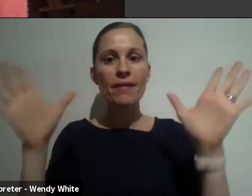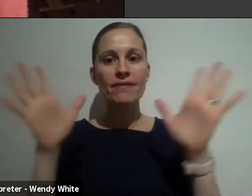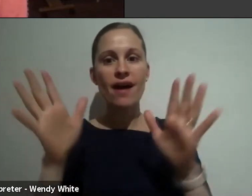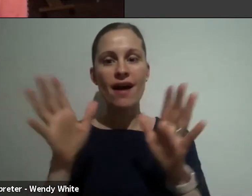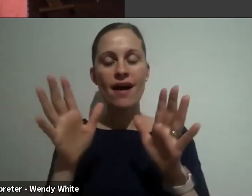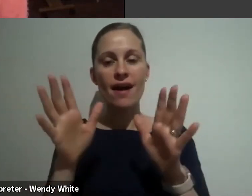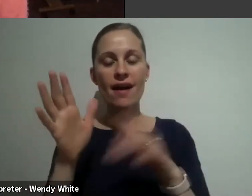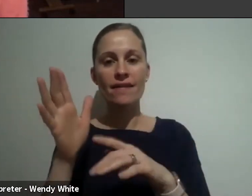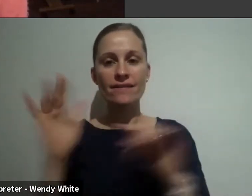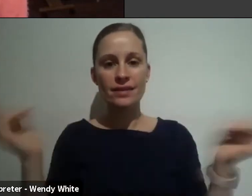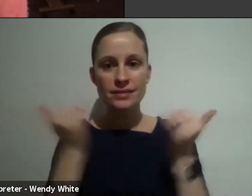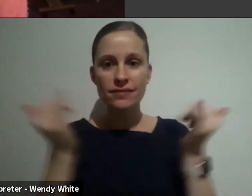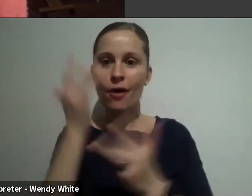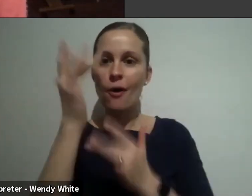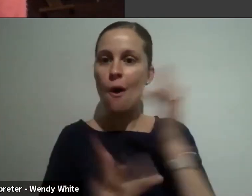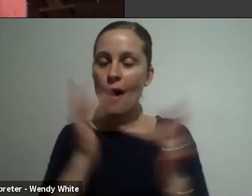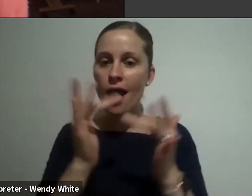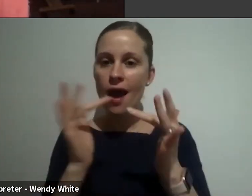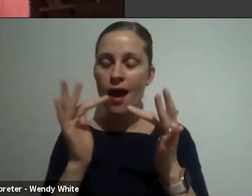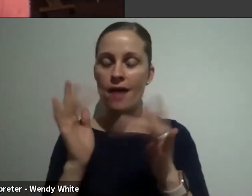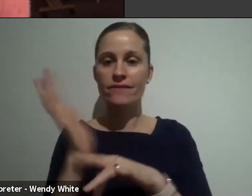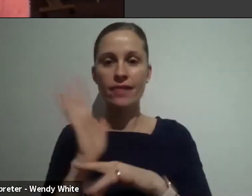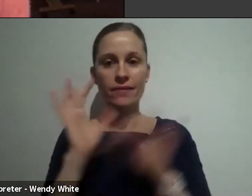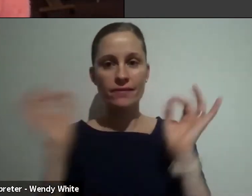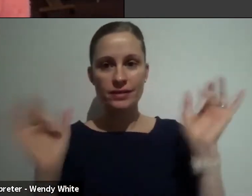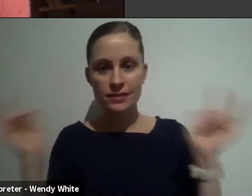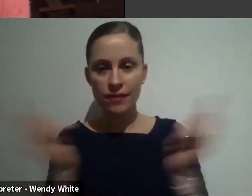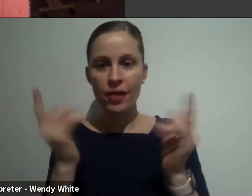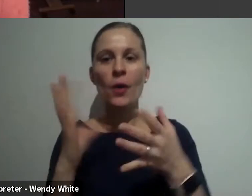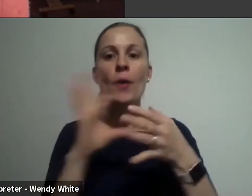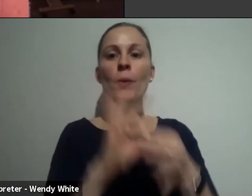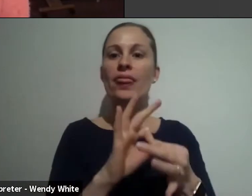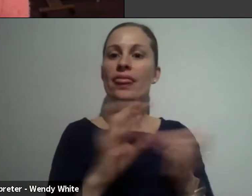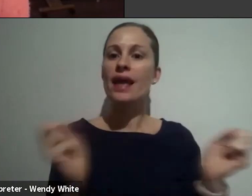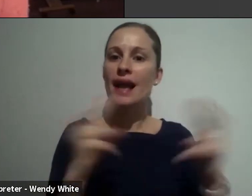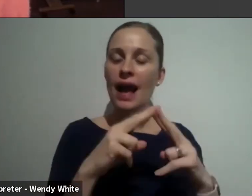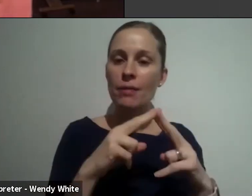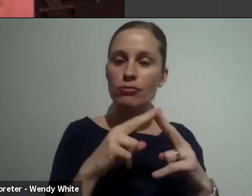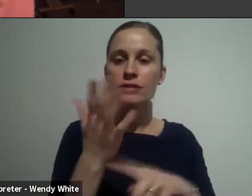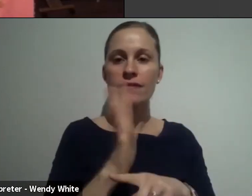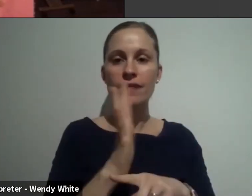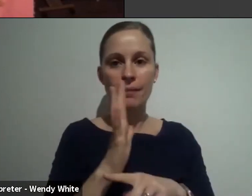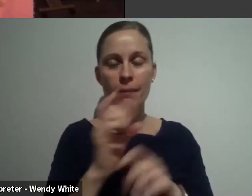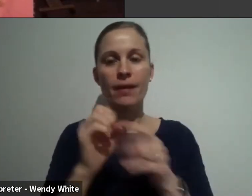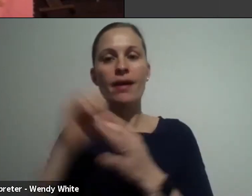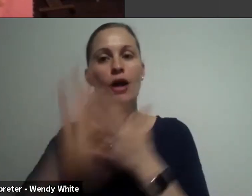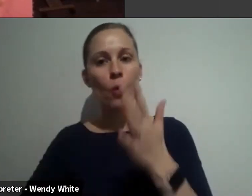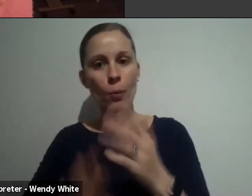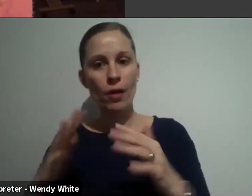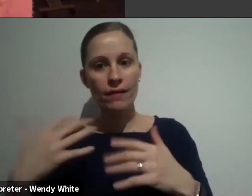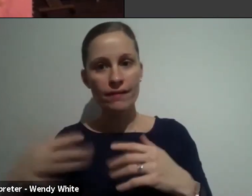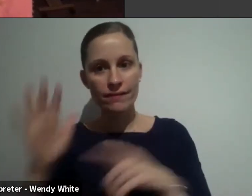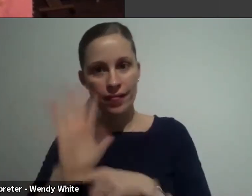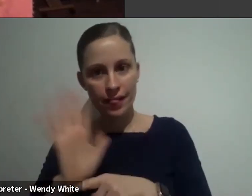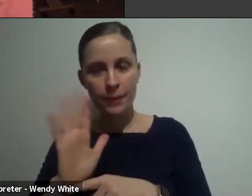an online film festival brought to you in collaboration with Cambridge Film Festival, Cornwall Film Festival, Brighton Cine